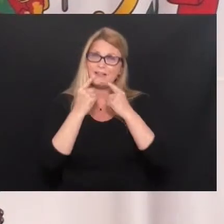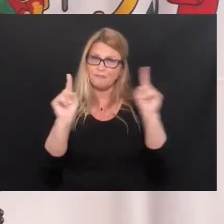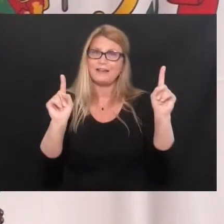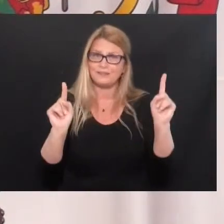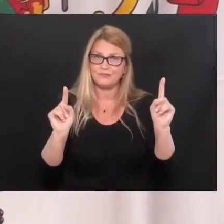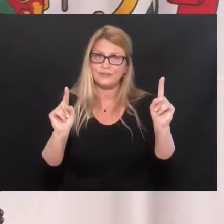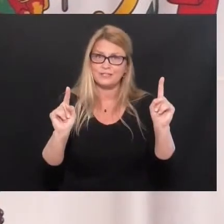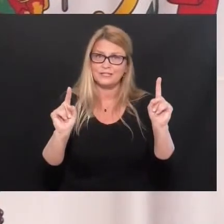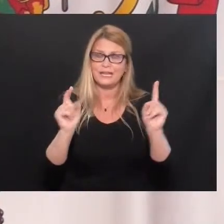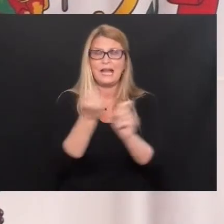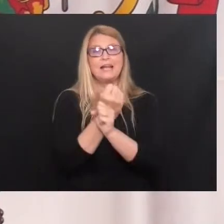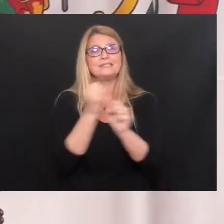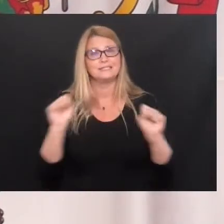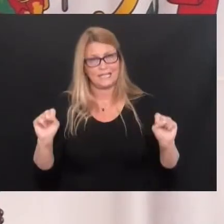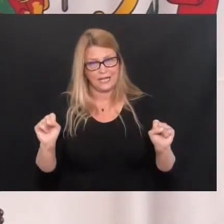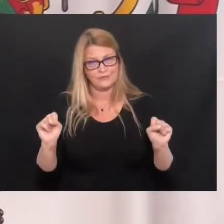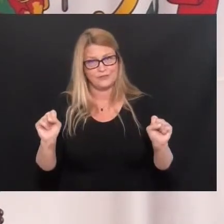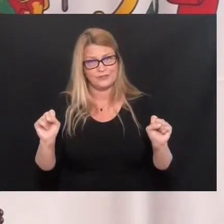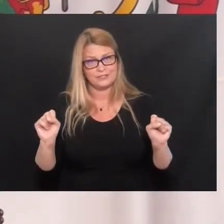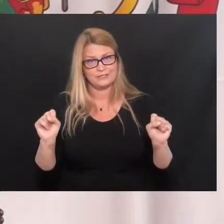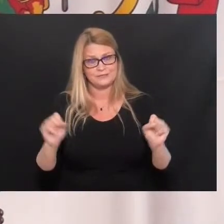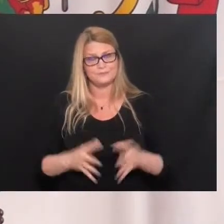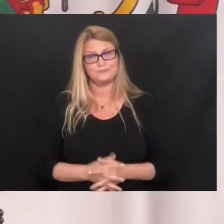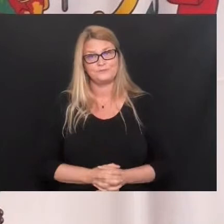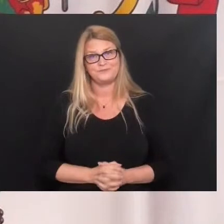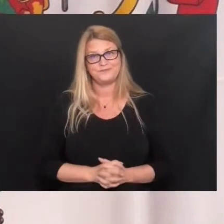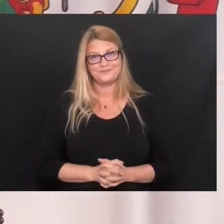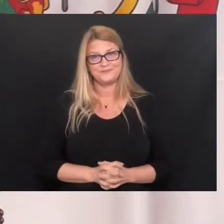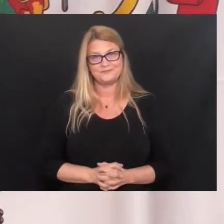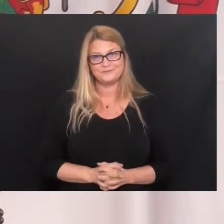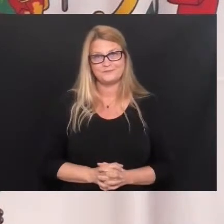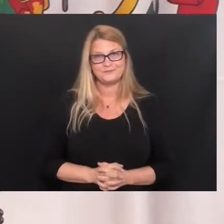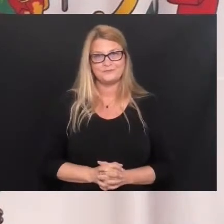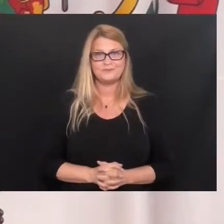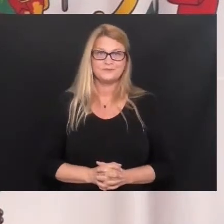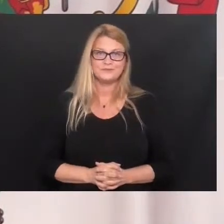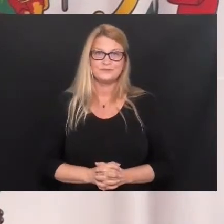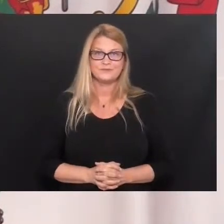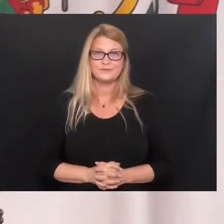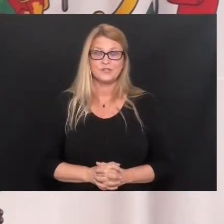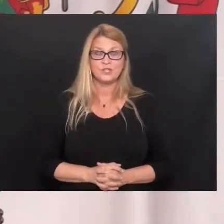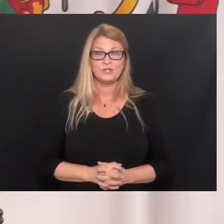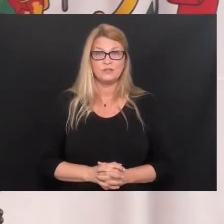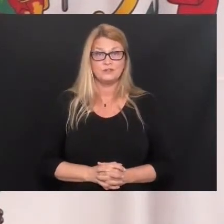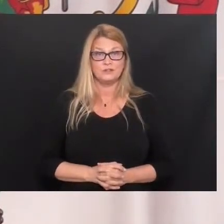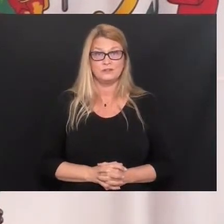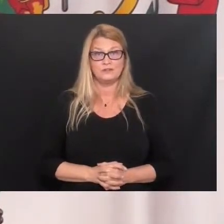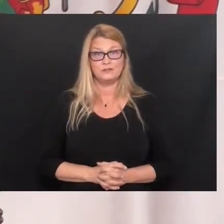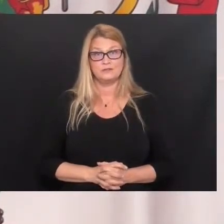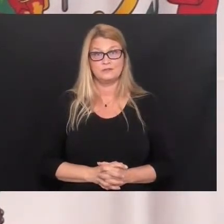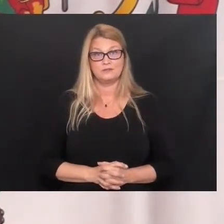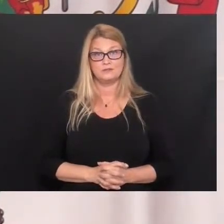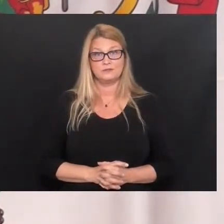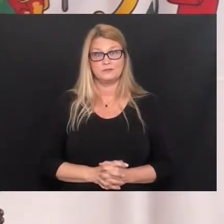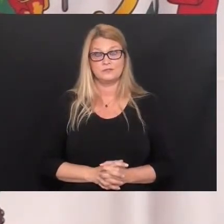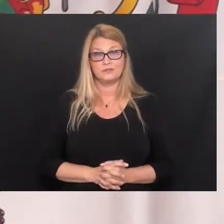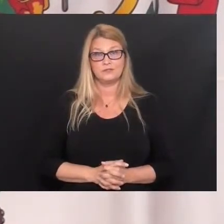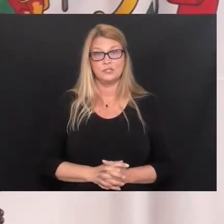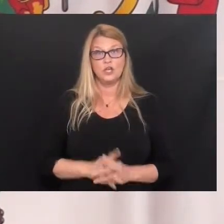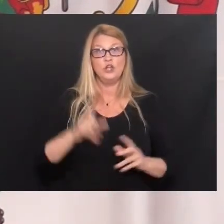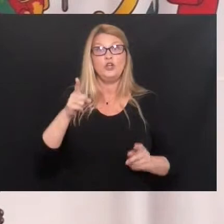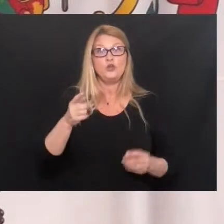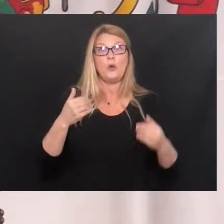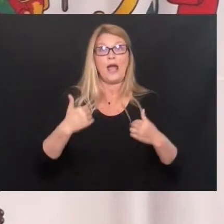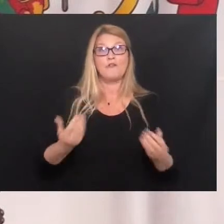so incredibly safe, it's off the chart. Your risk of not taking a